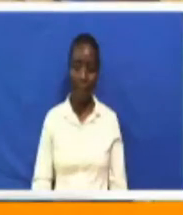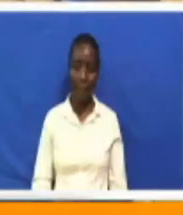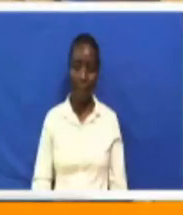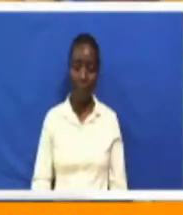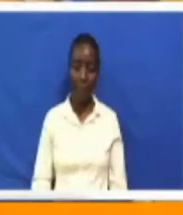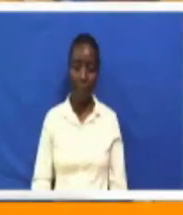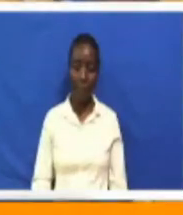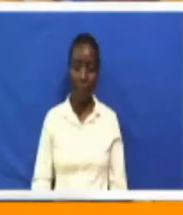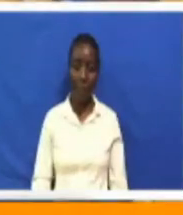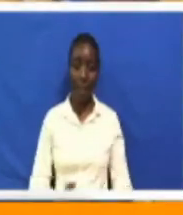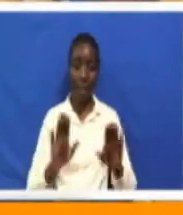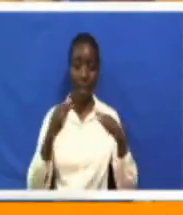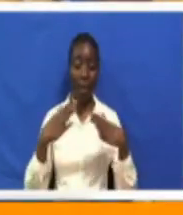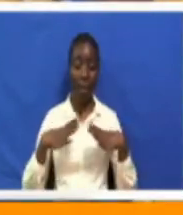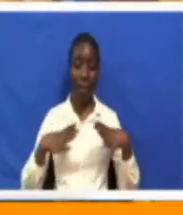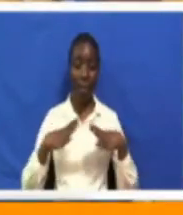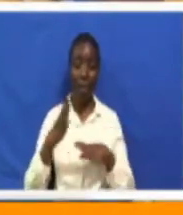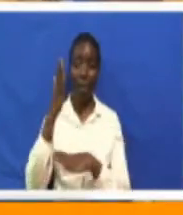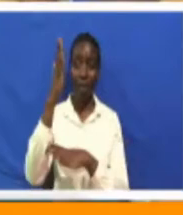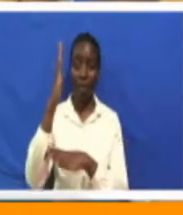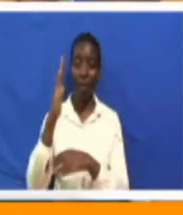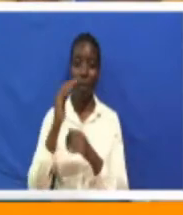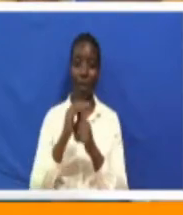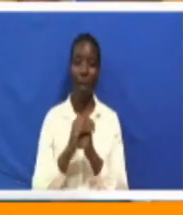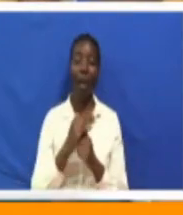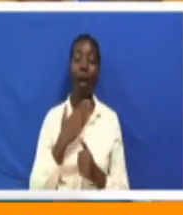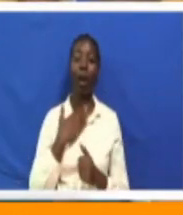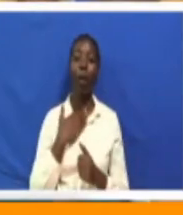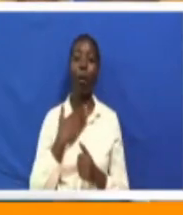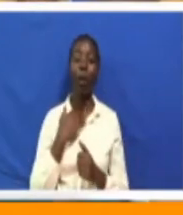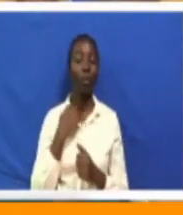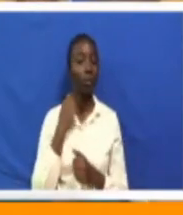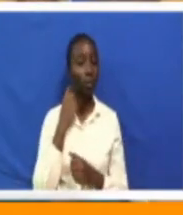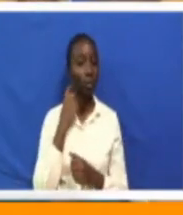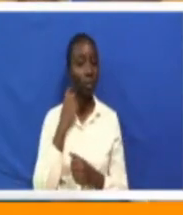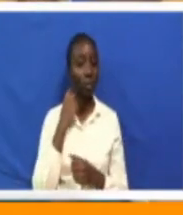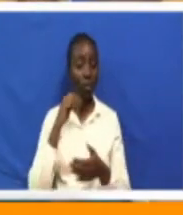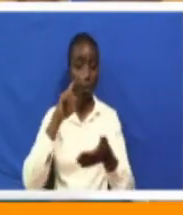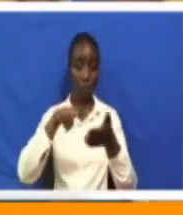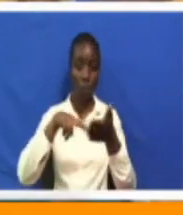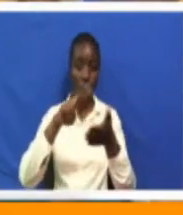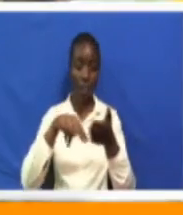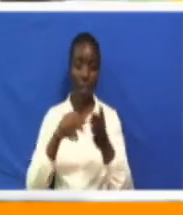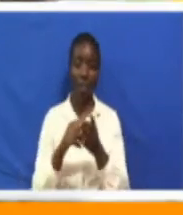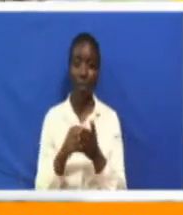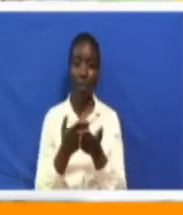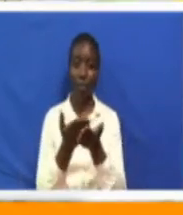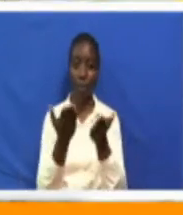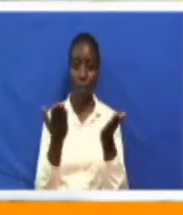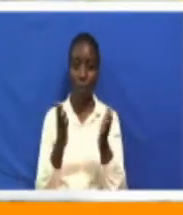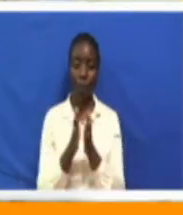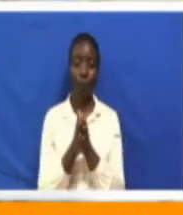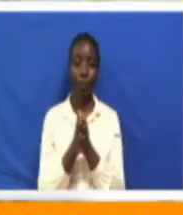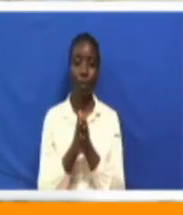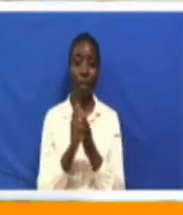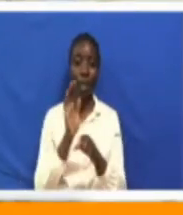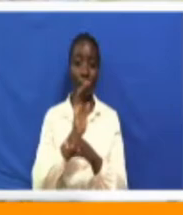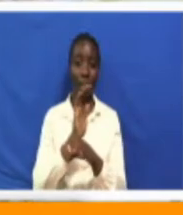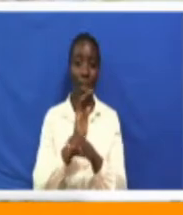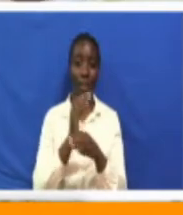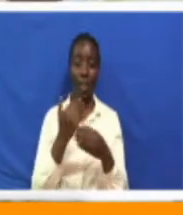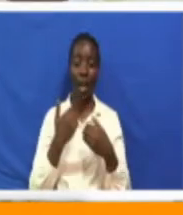so my people of God I want to read to you the following degree kanisa